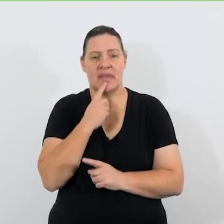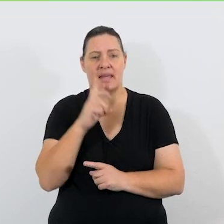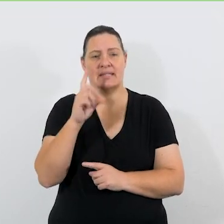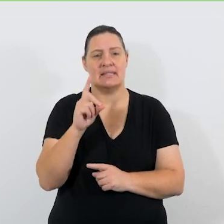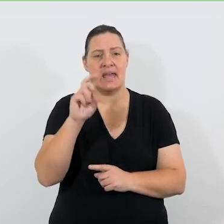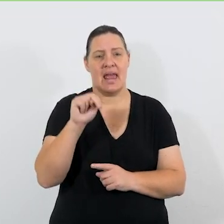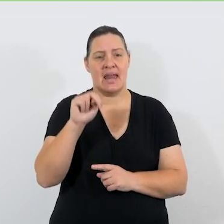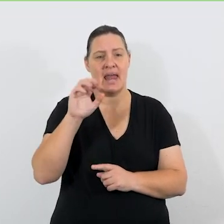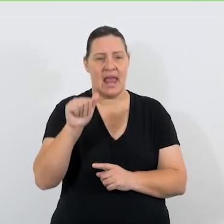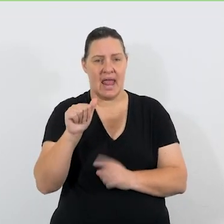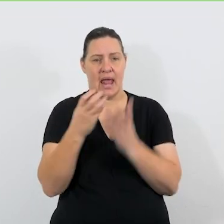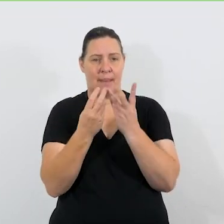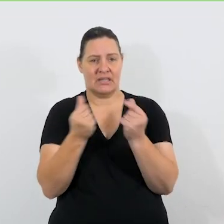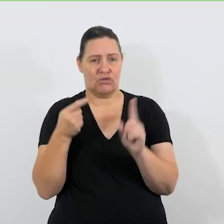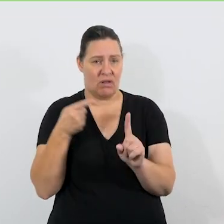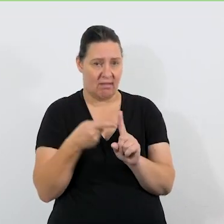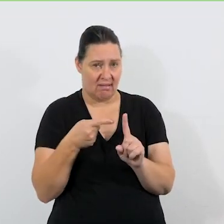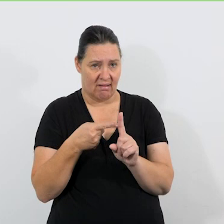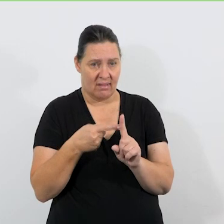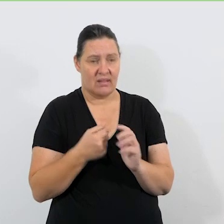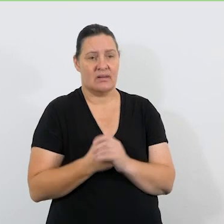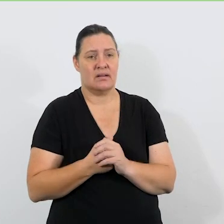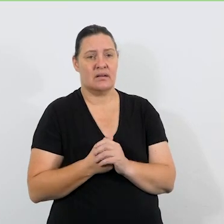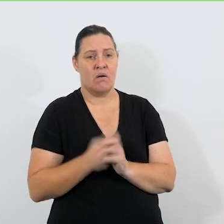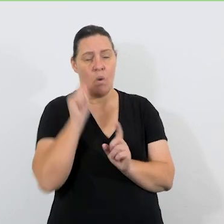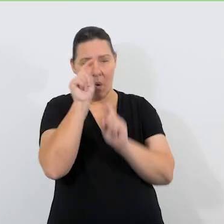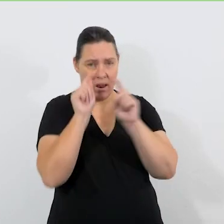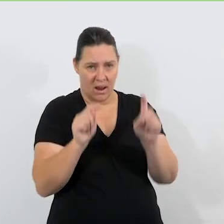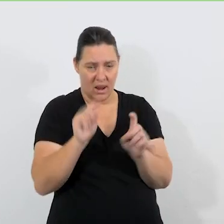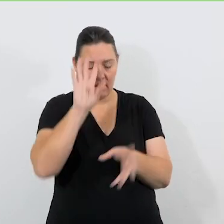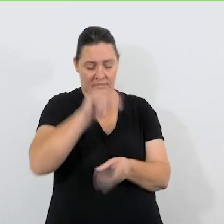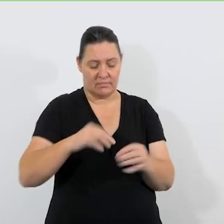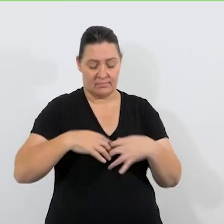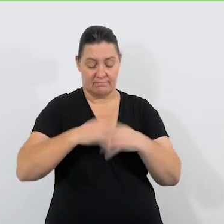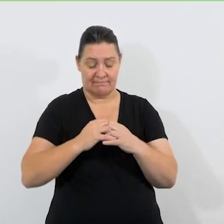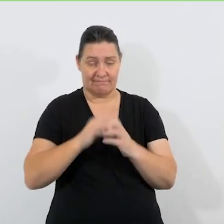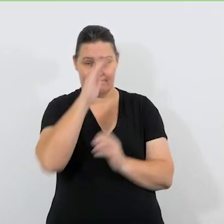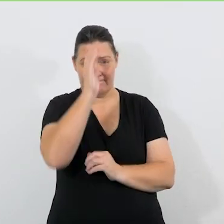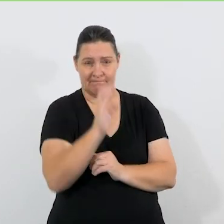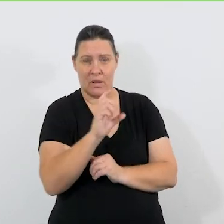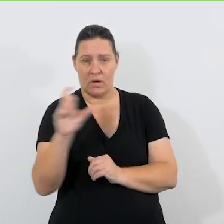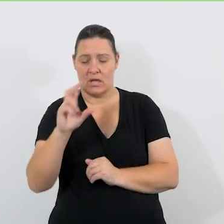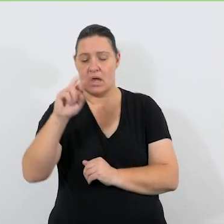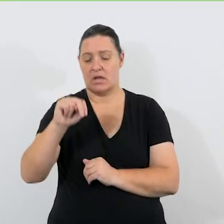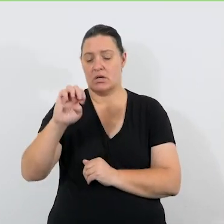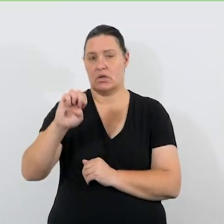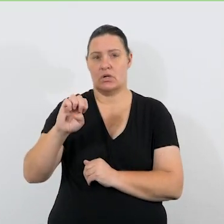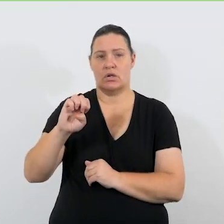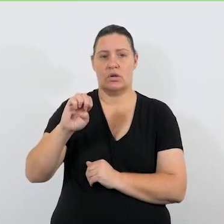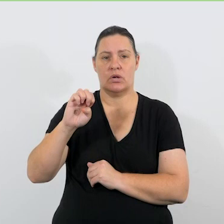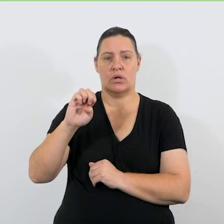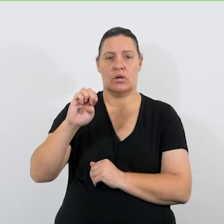DNA material coming from inside here. So all of these make up our